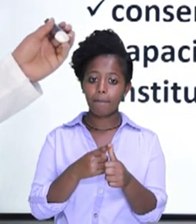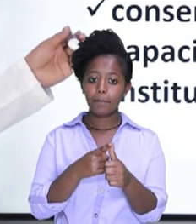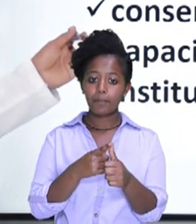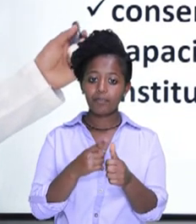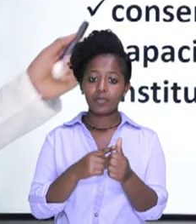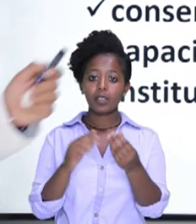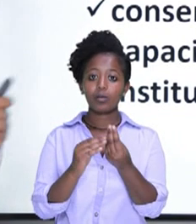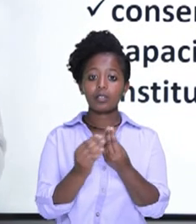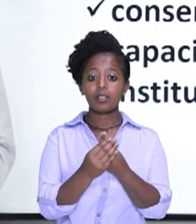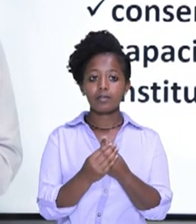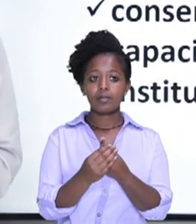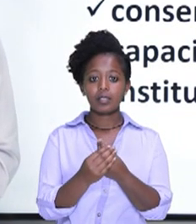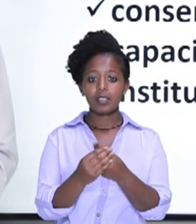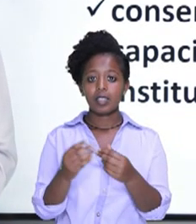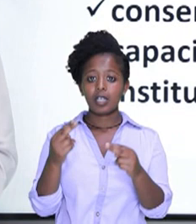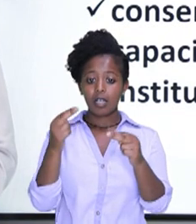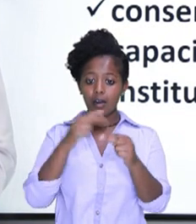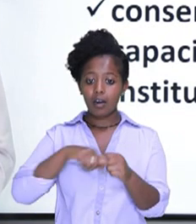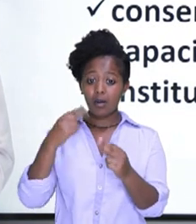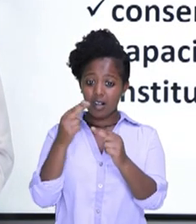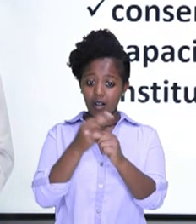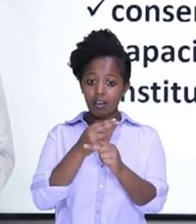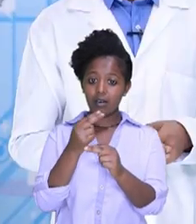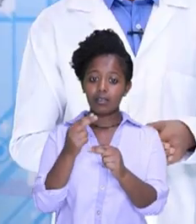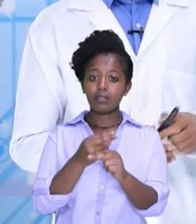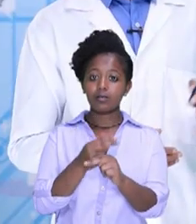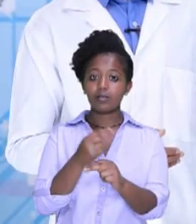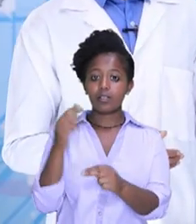We have to conserve our natural vegetation.